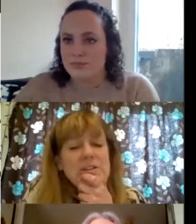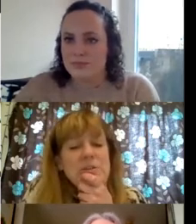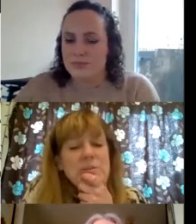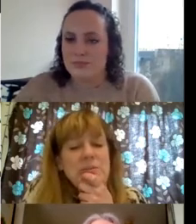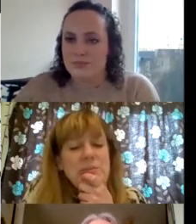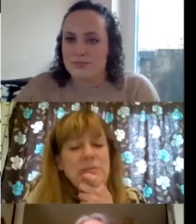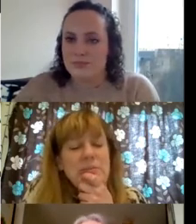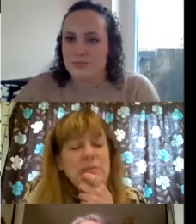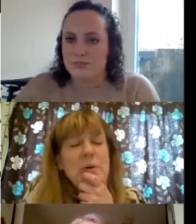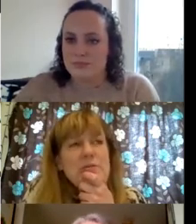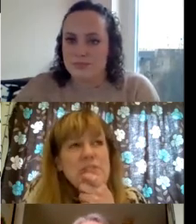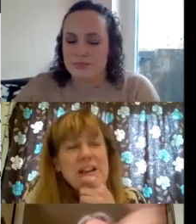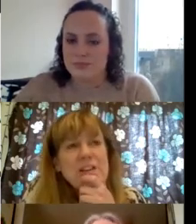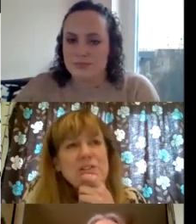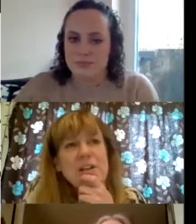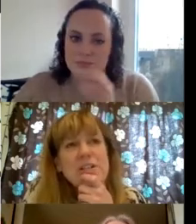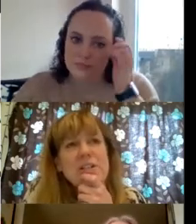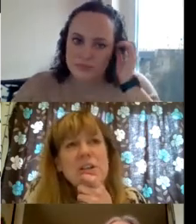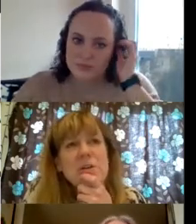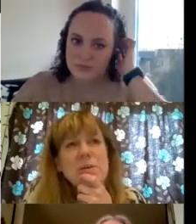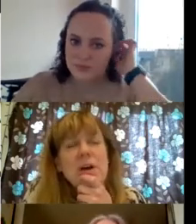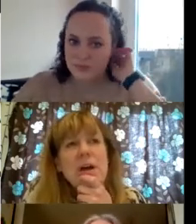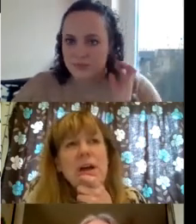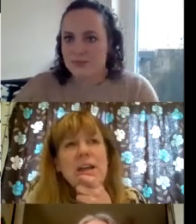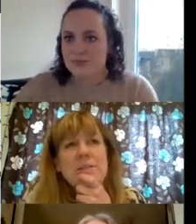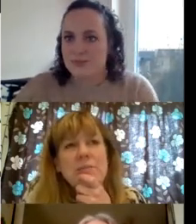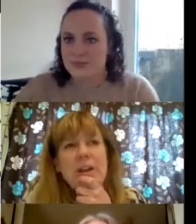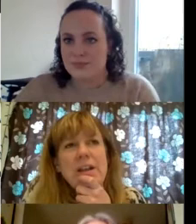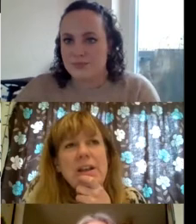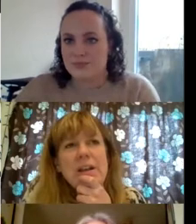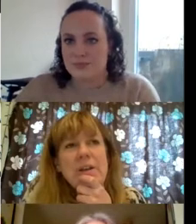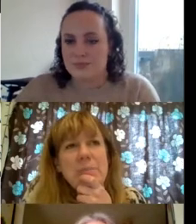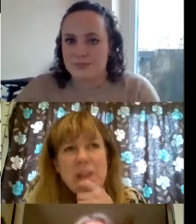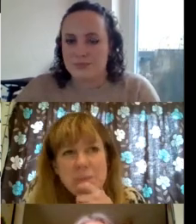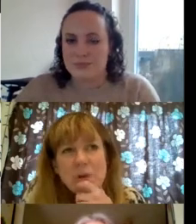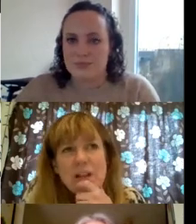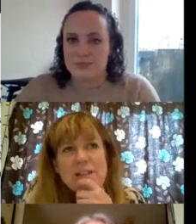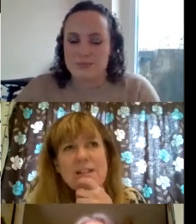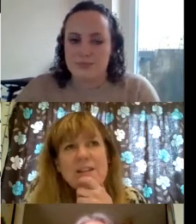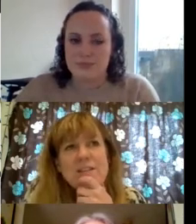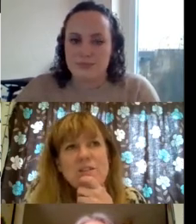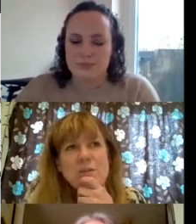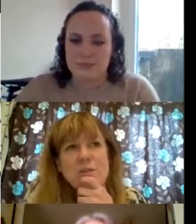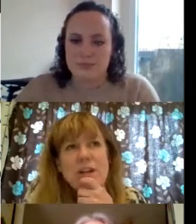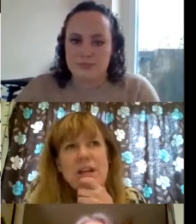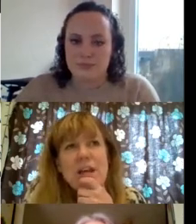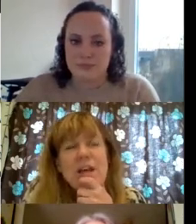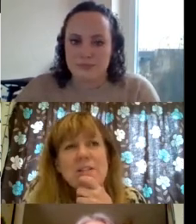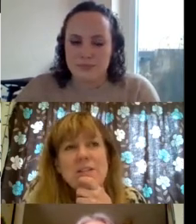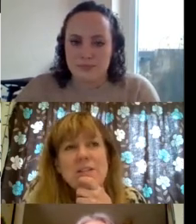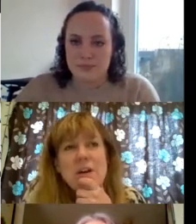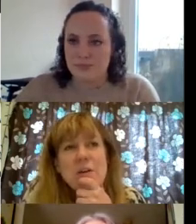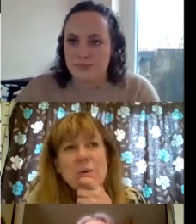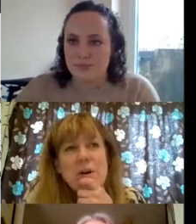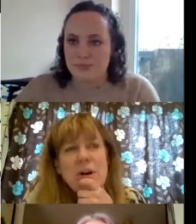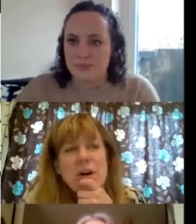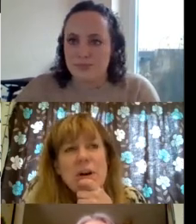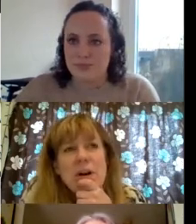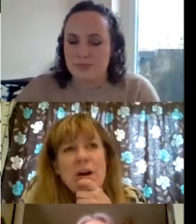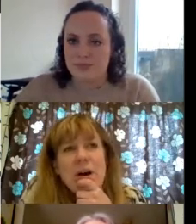and what we're really trying to do is bring people into that story.